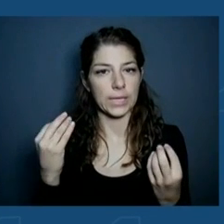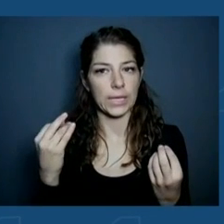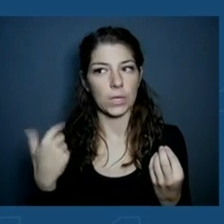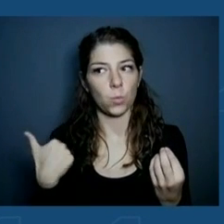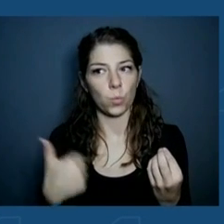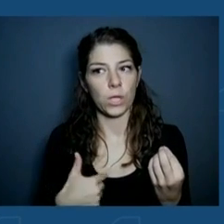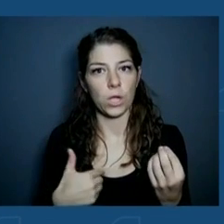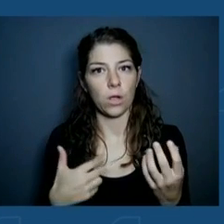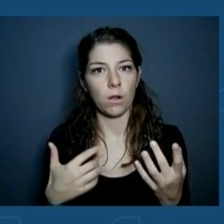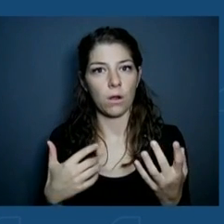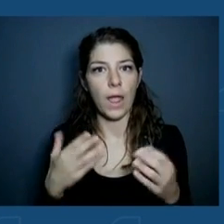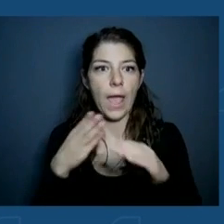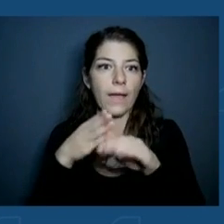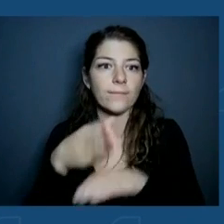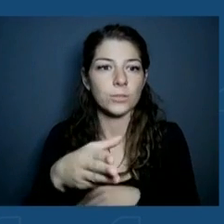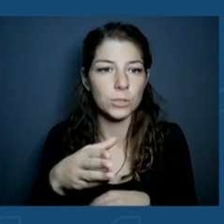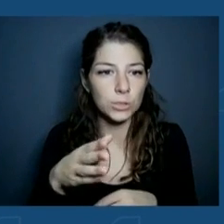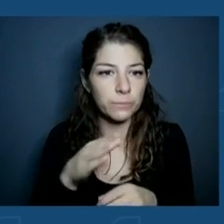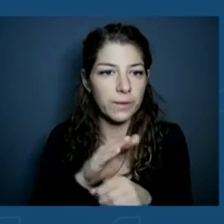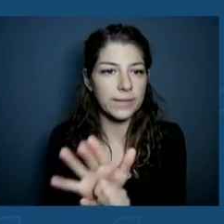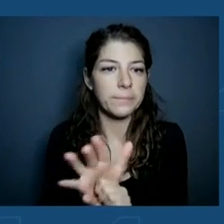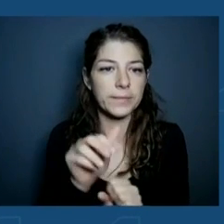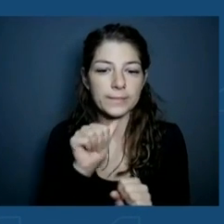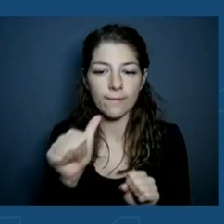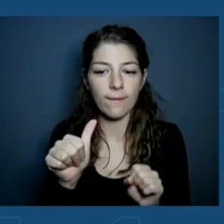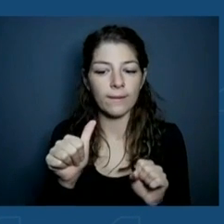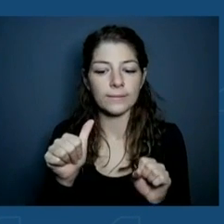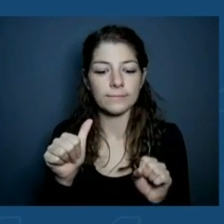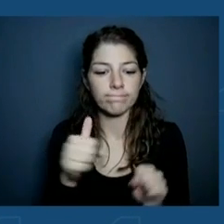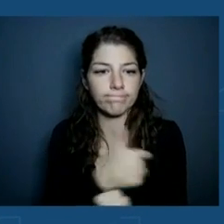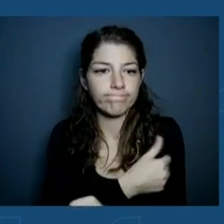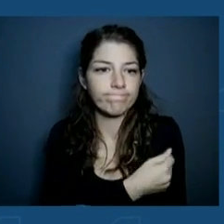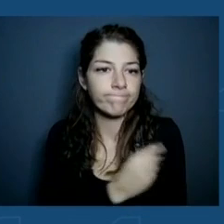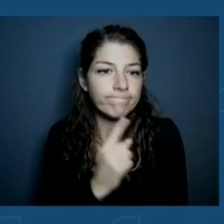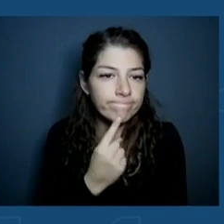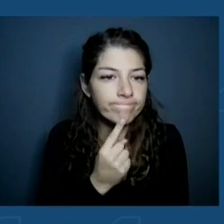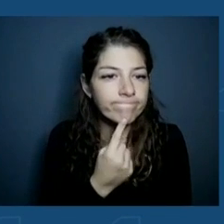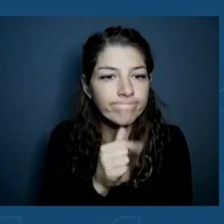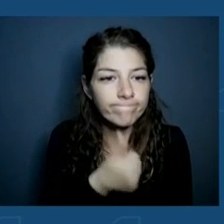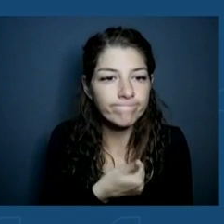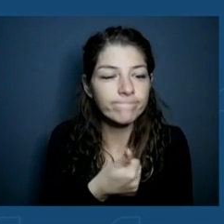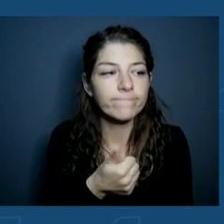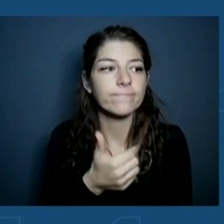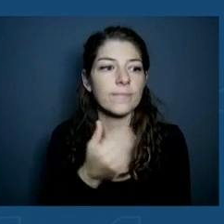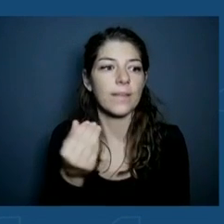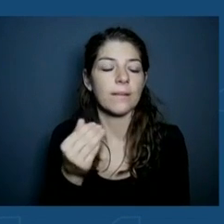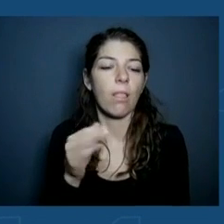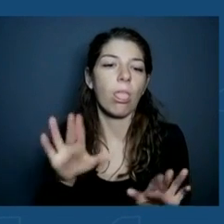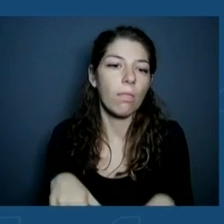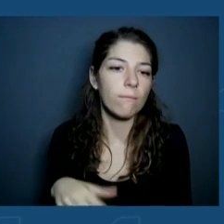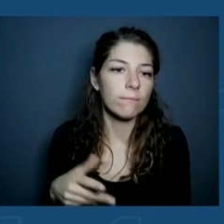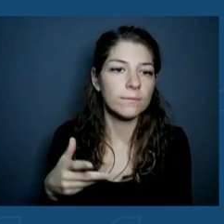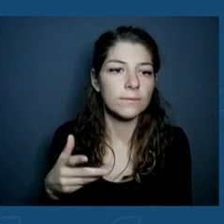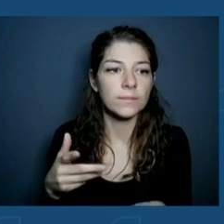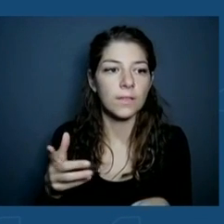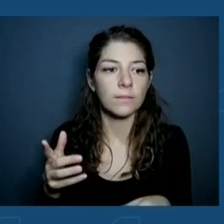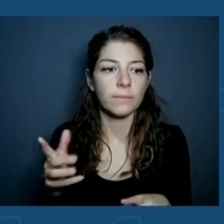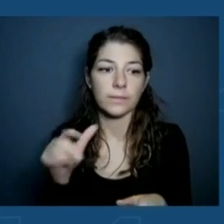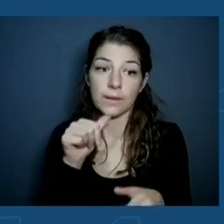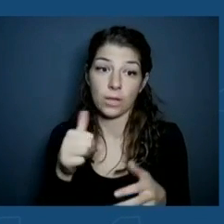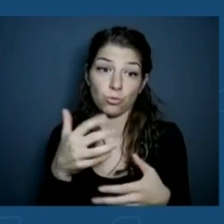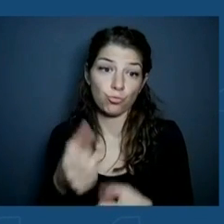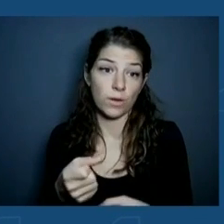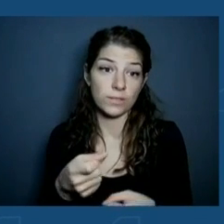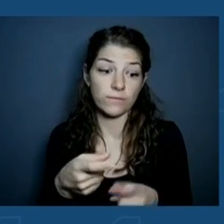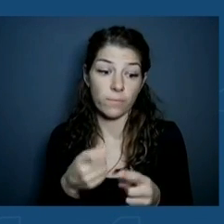the pandemic, not maybe taking the new vaccine seriously and blowing it off? I mean, there's been a distrust from some members